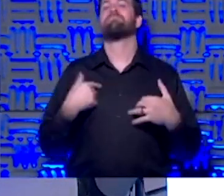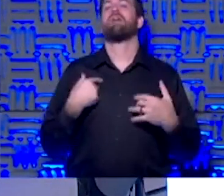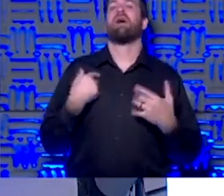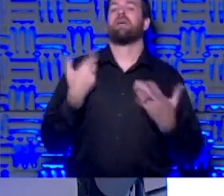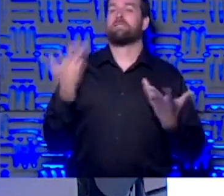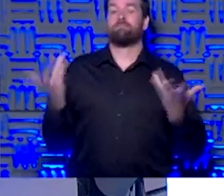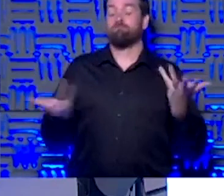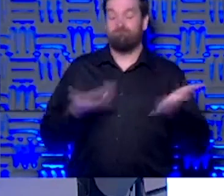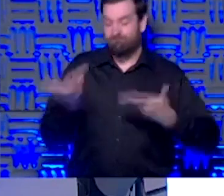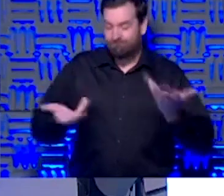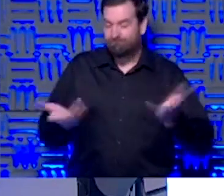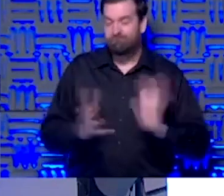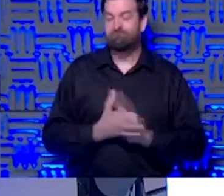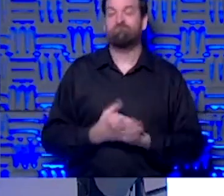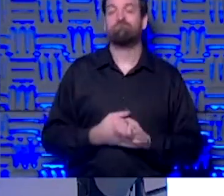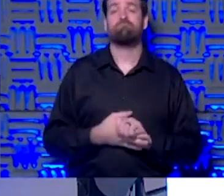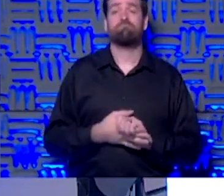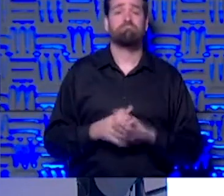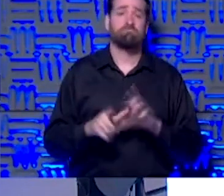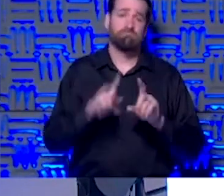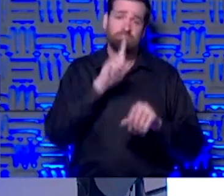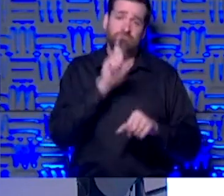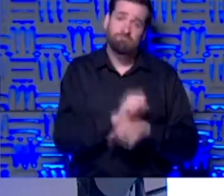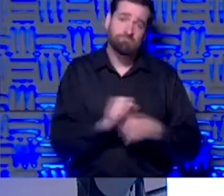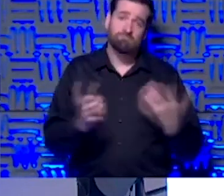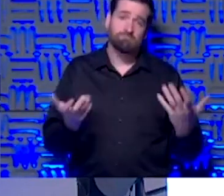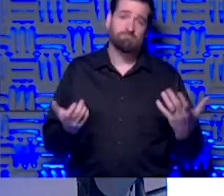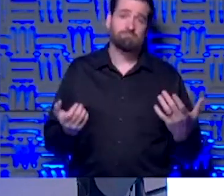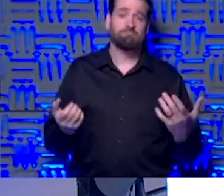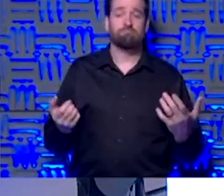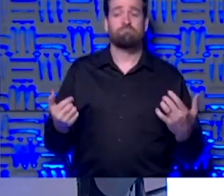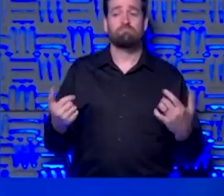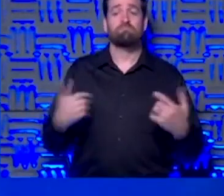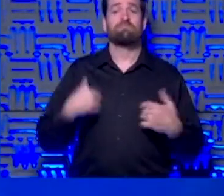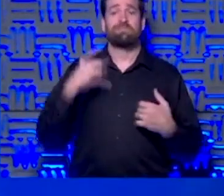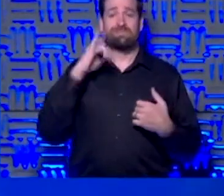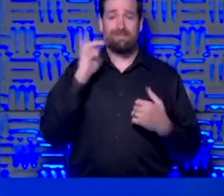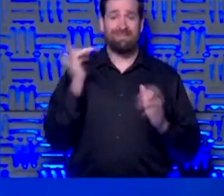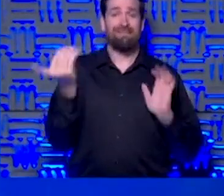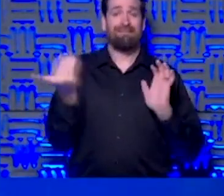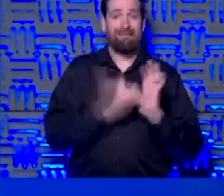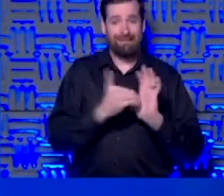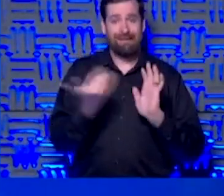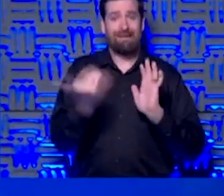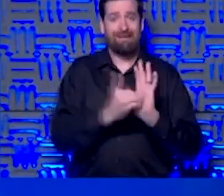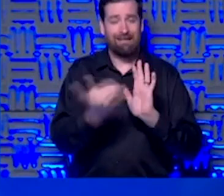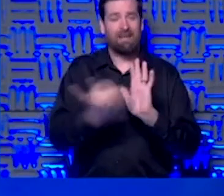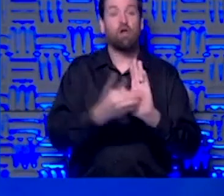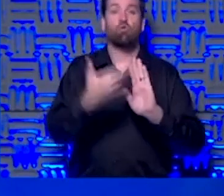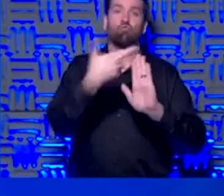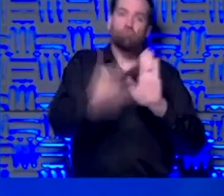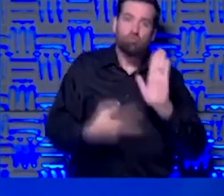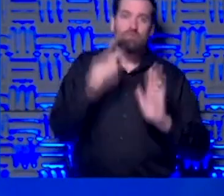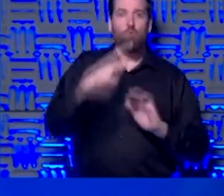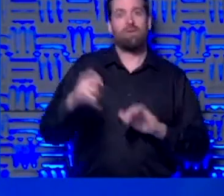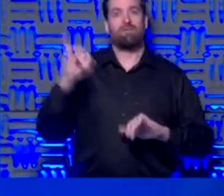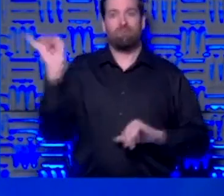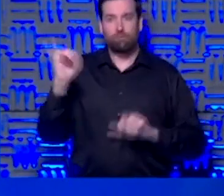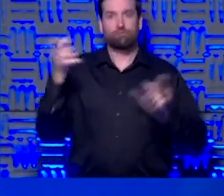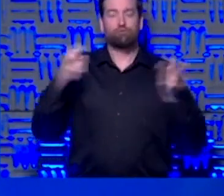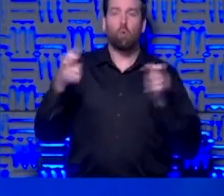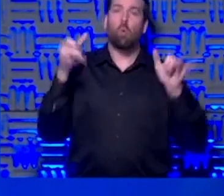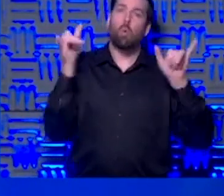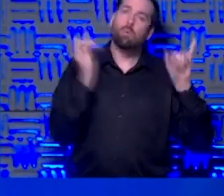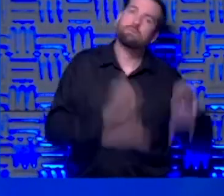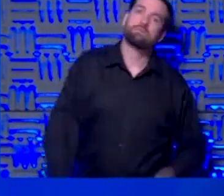bit. But the reality is that, again, I'm going to sound like a broken record. The rules of infection control, they travel with you wherever